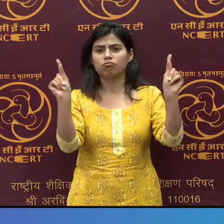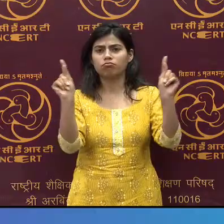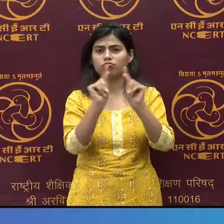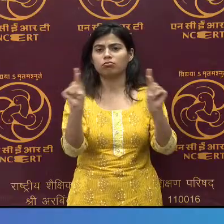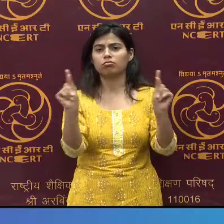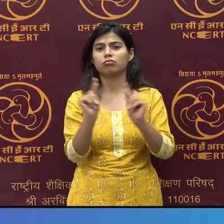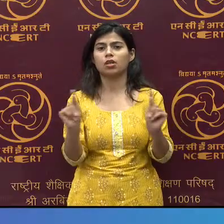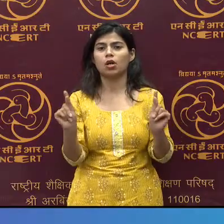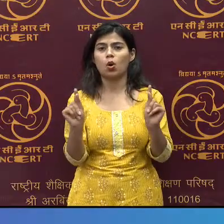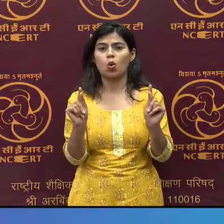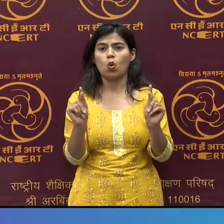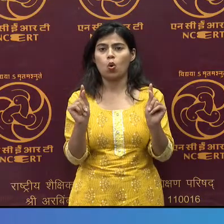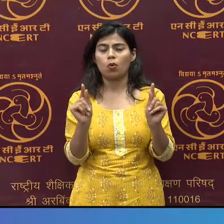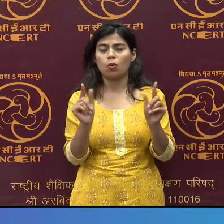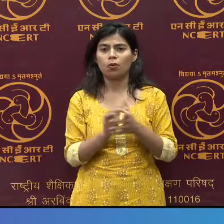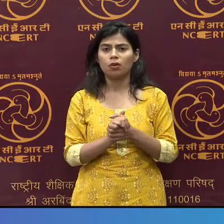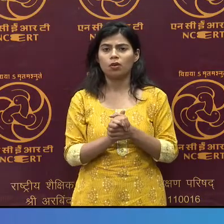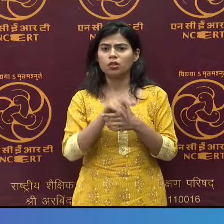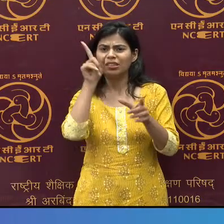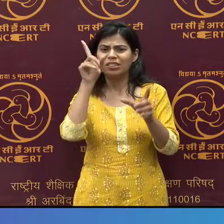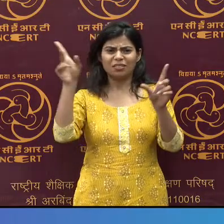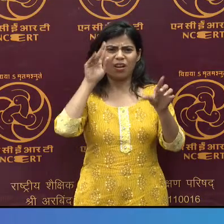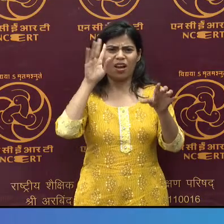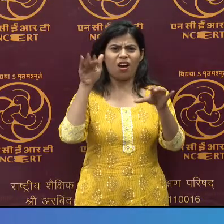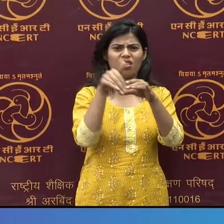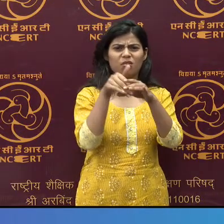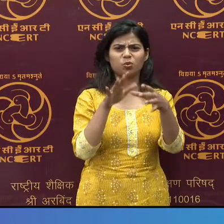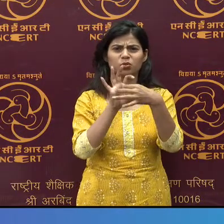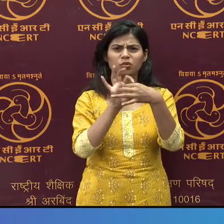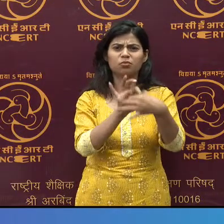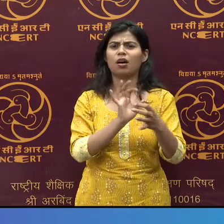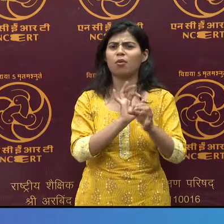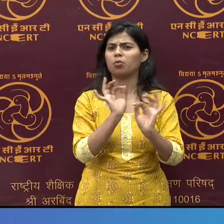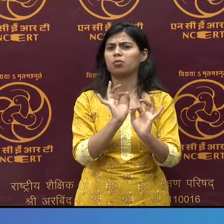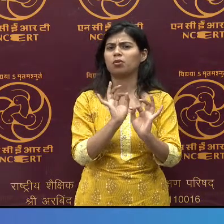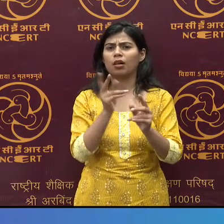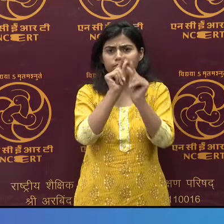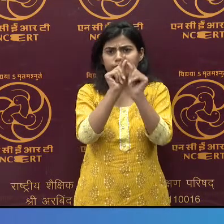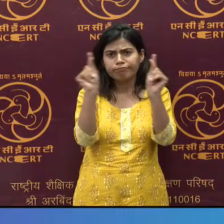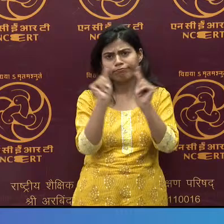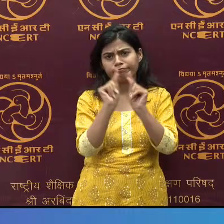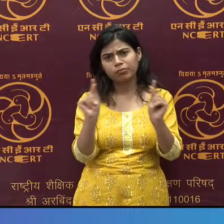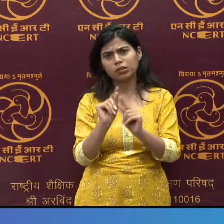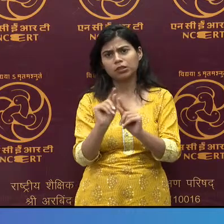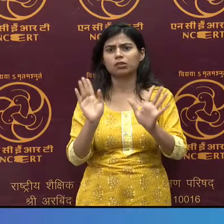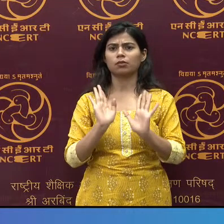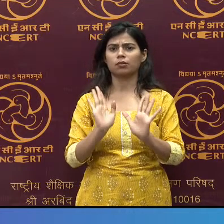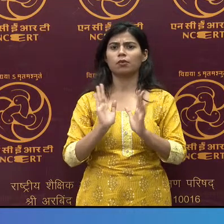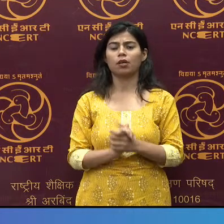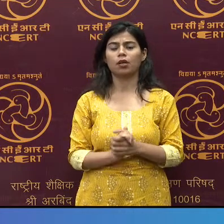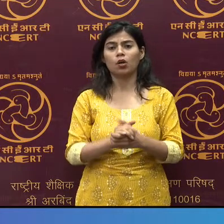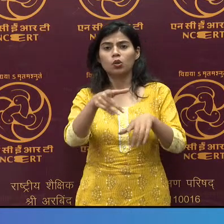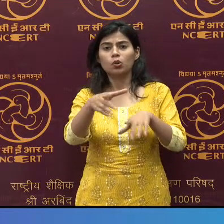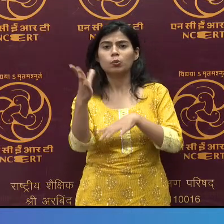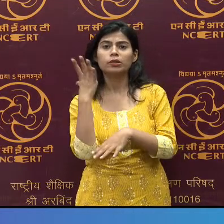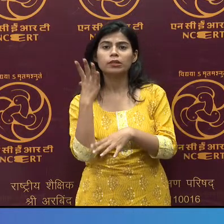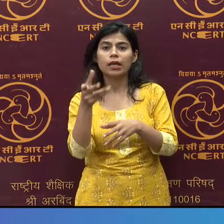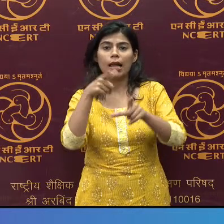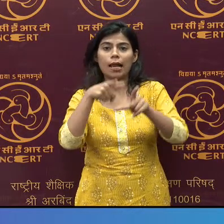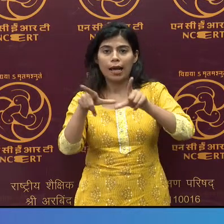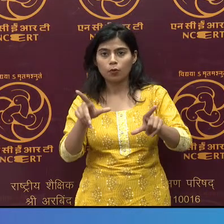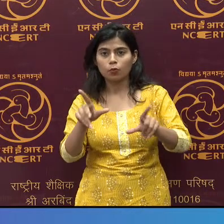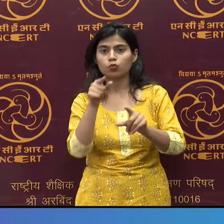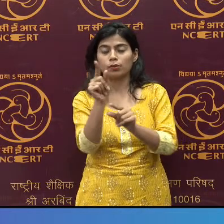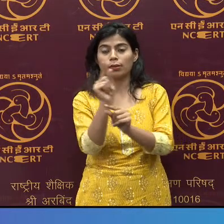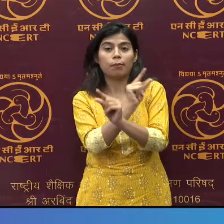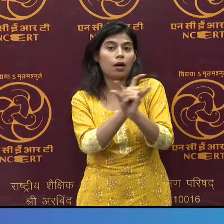till you do not use a lot of connectors. It will take away from the weight of your language. Also, it